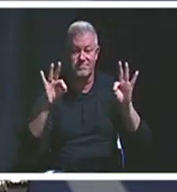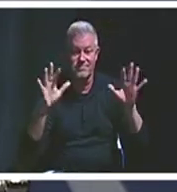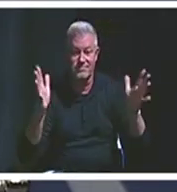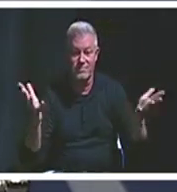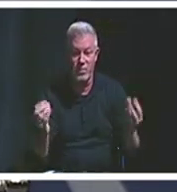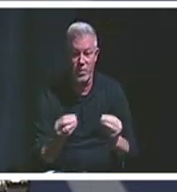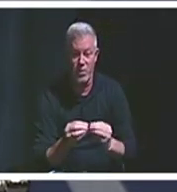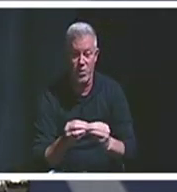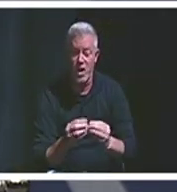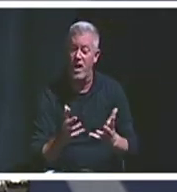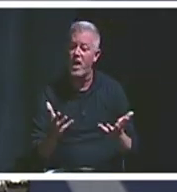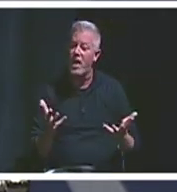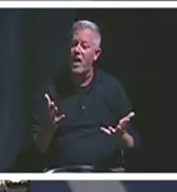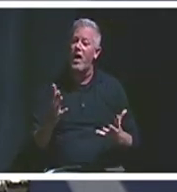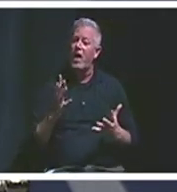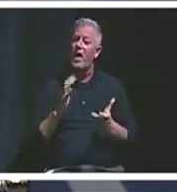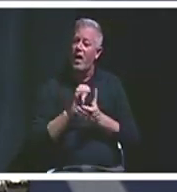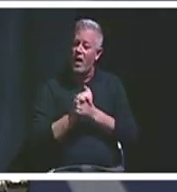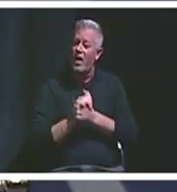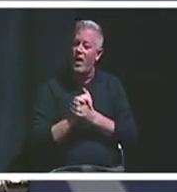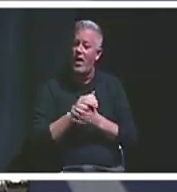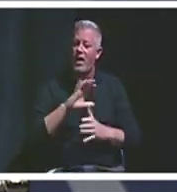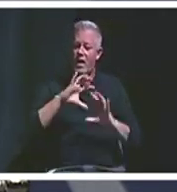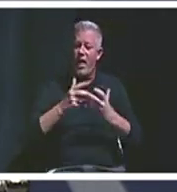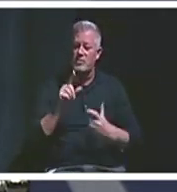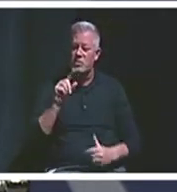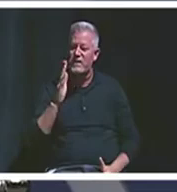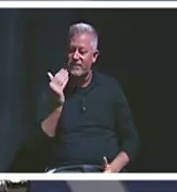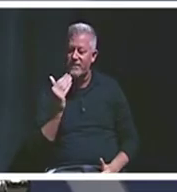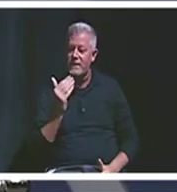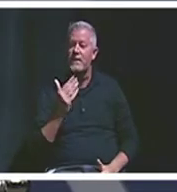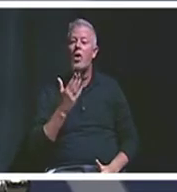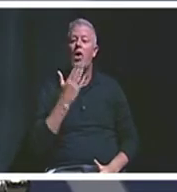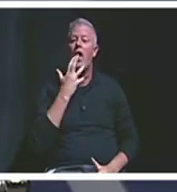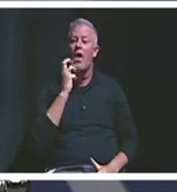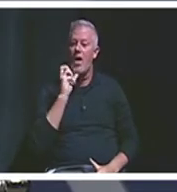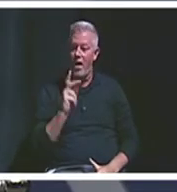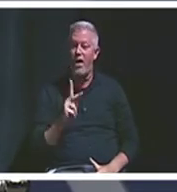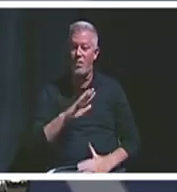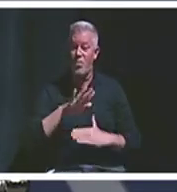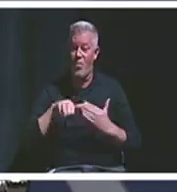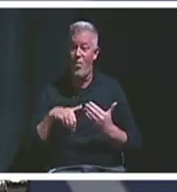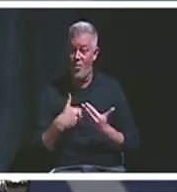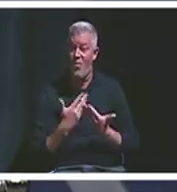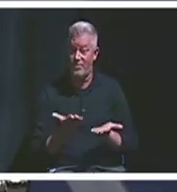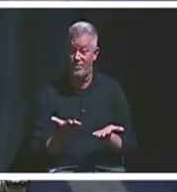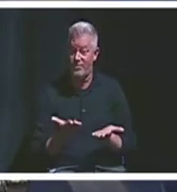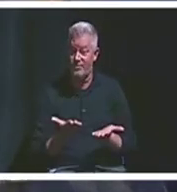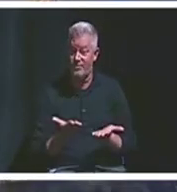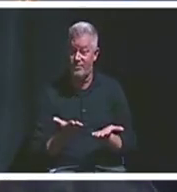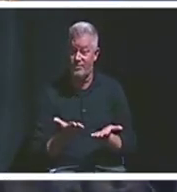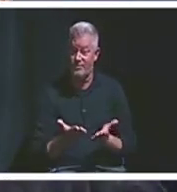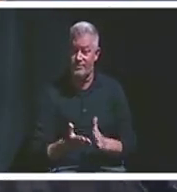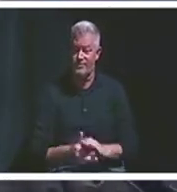Congratulations, class of 2015, and best wishes to all of you.